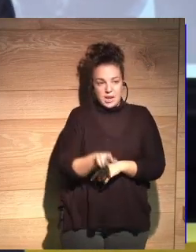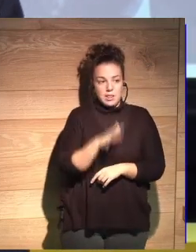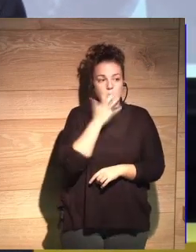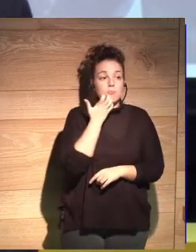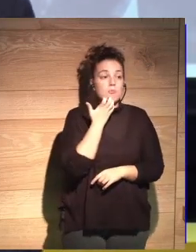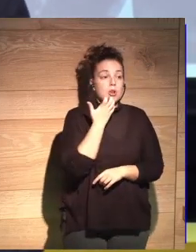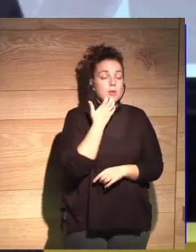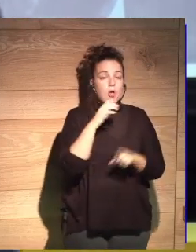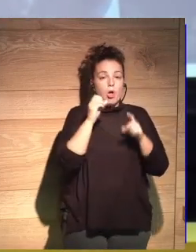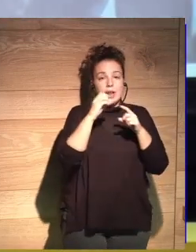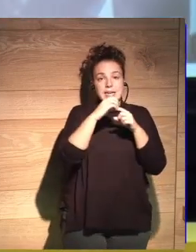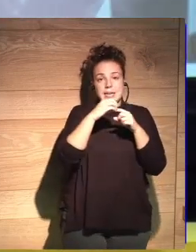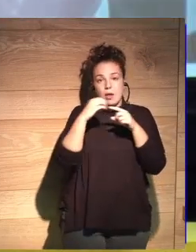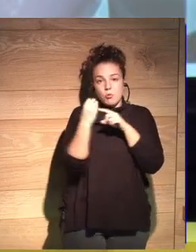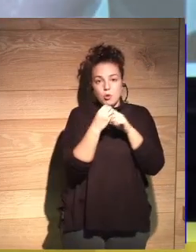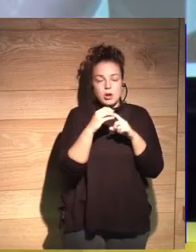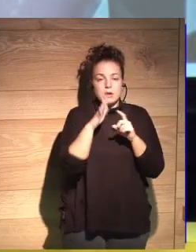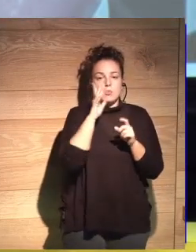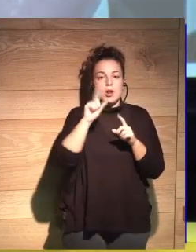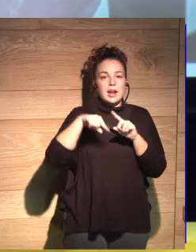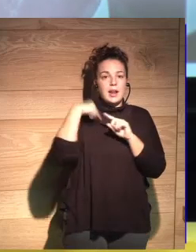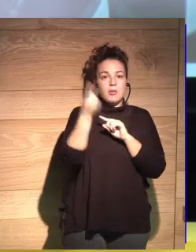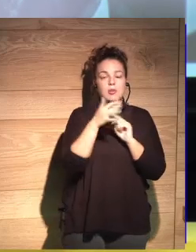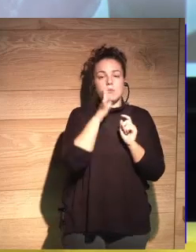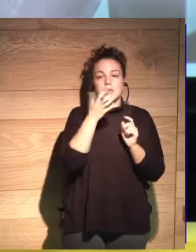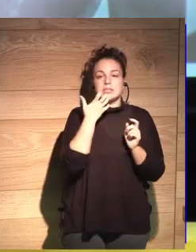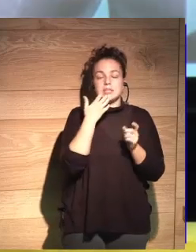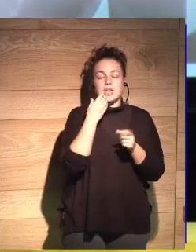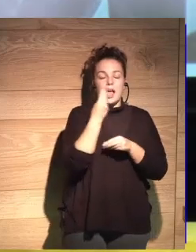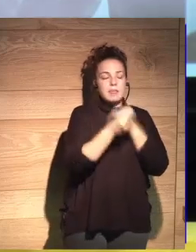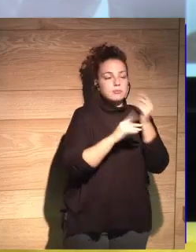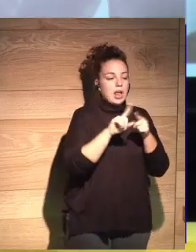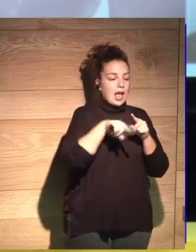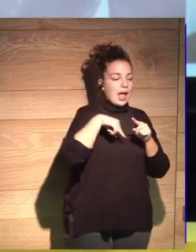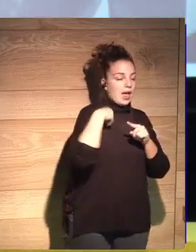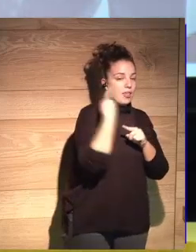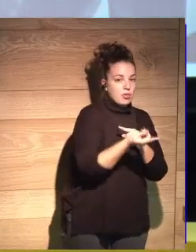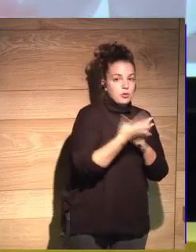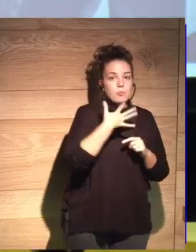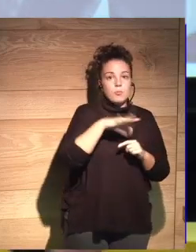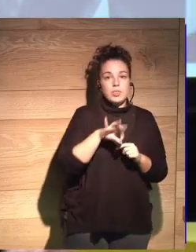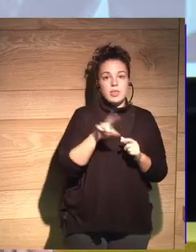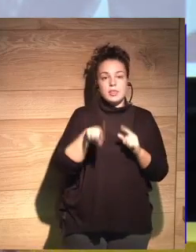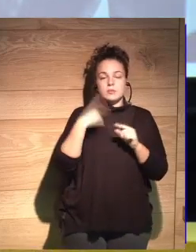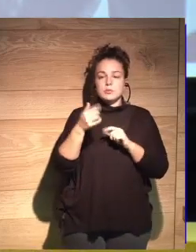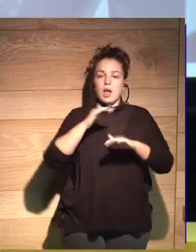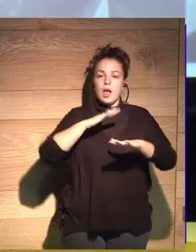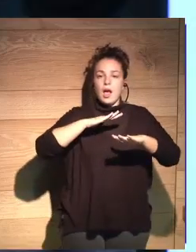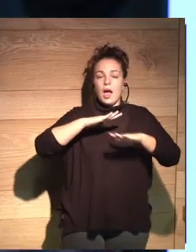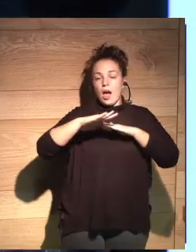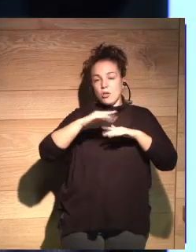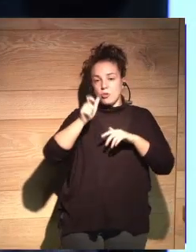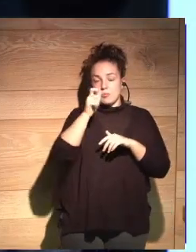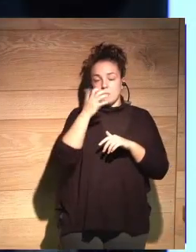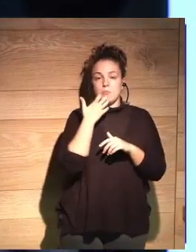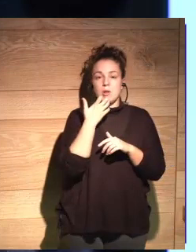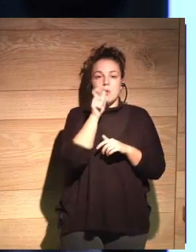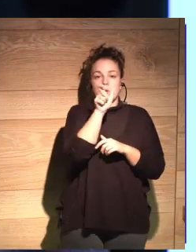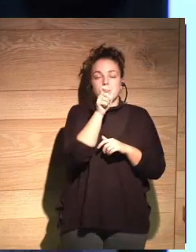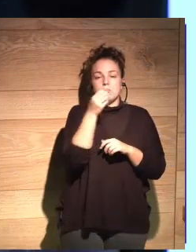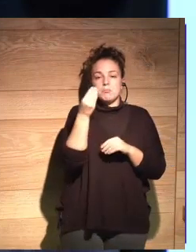do a certain action, but also when I see others do the same action. And it seems like we're getting the same thing for tools. We